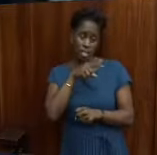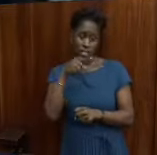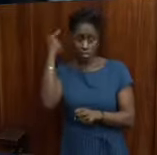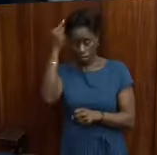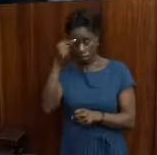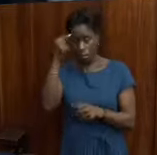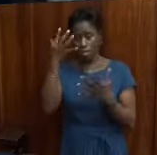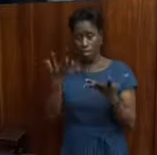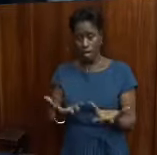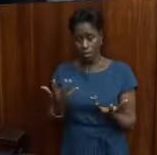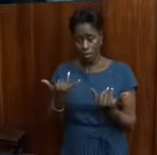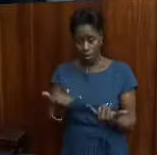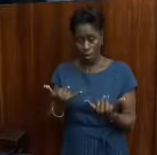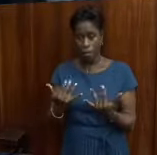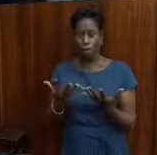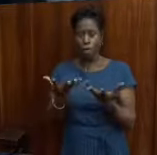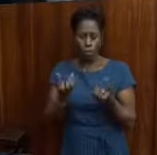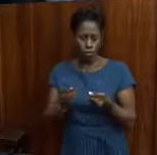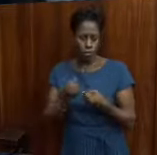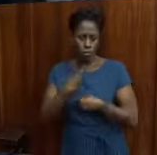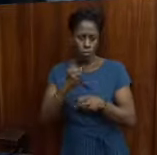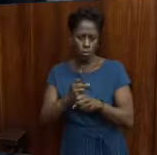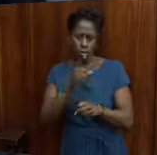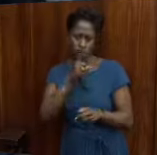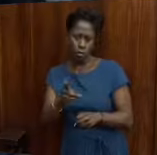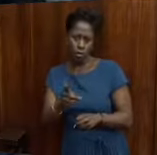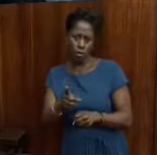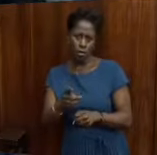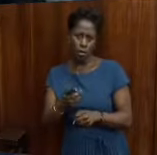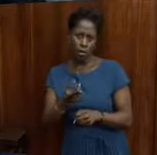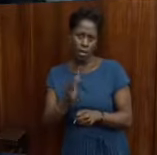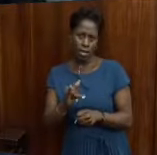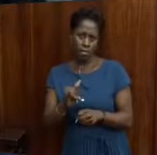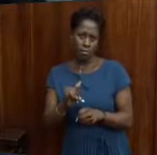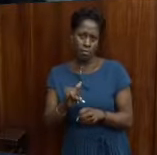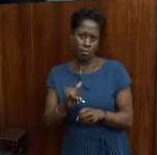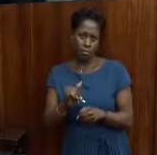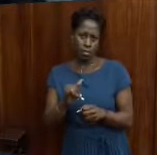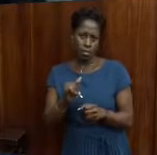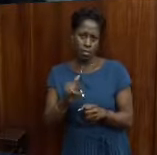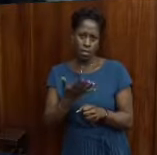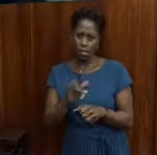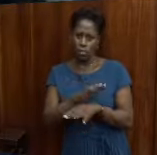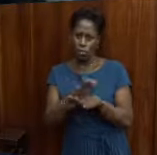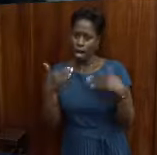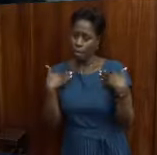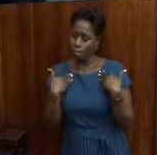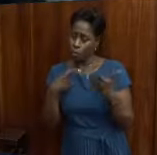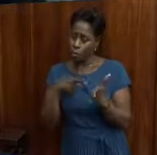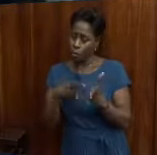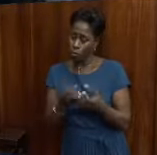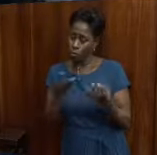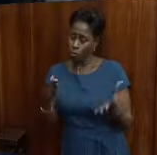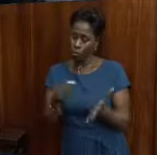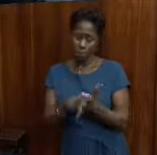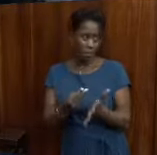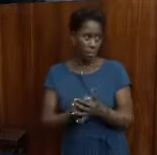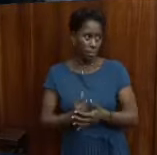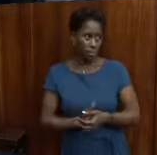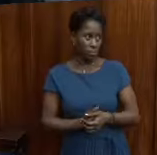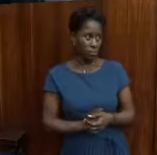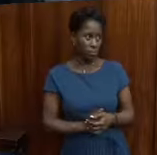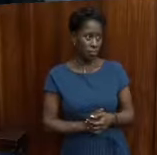critical areas: debt servicing, financing COVID-19 demands, strengthening healthcare delivery services, and giving